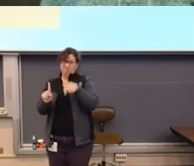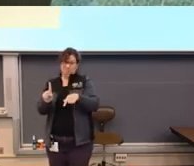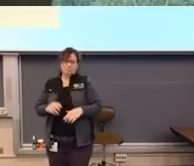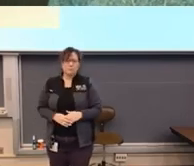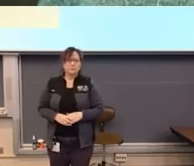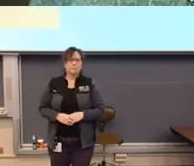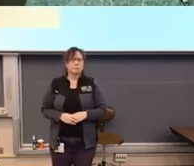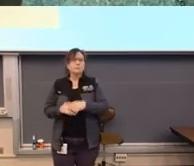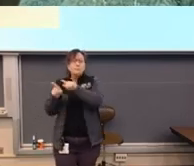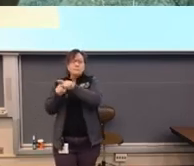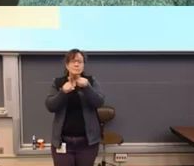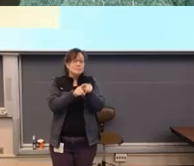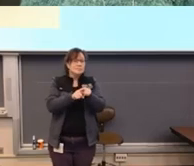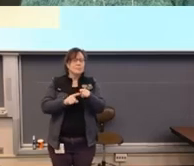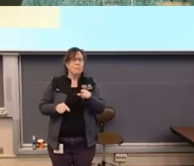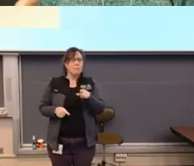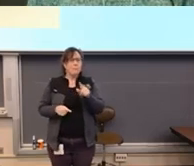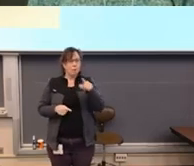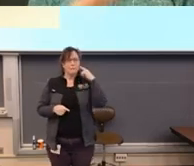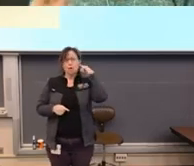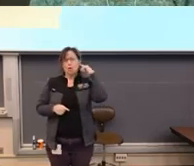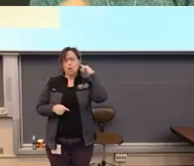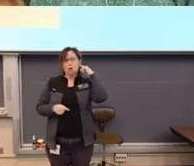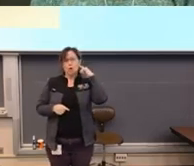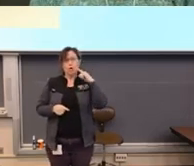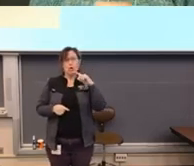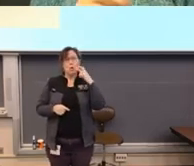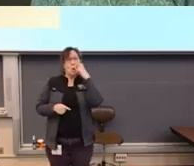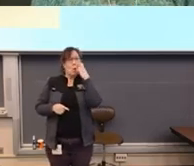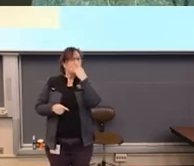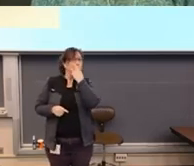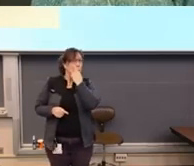The other thing is, you know, you've heard the expression